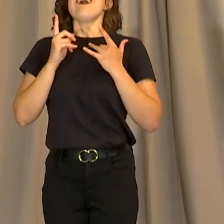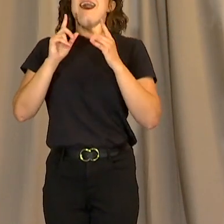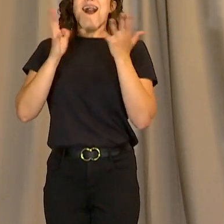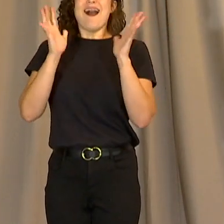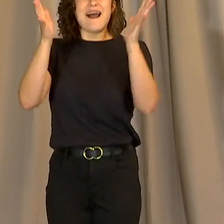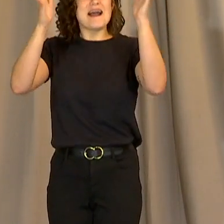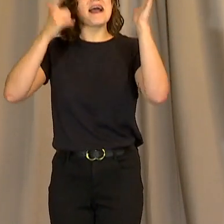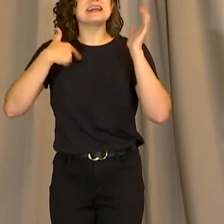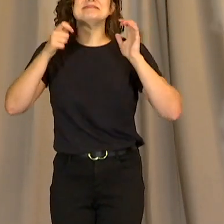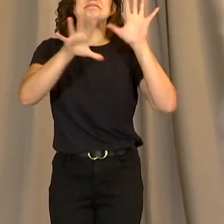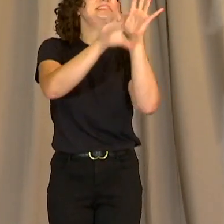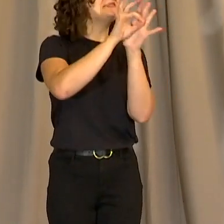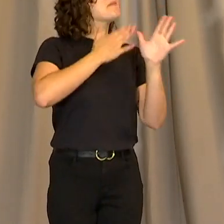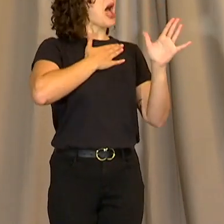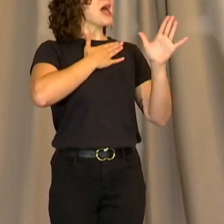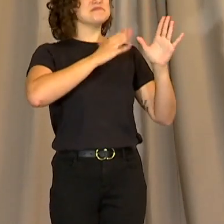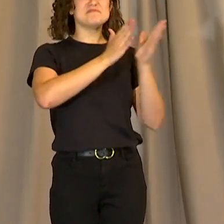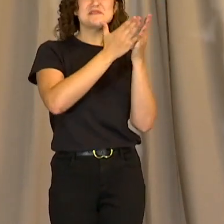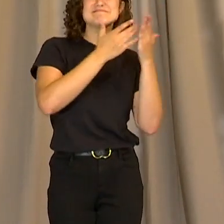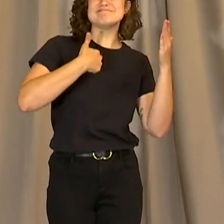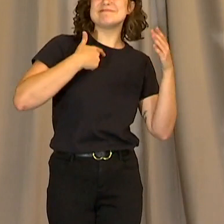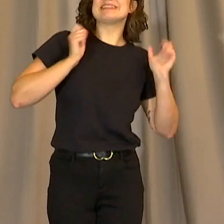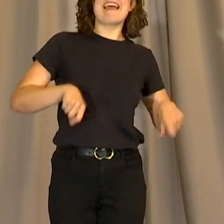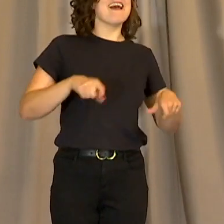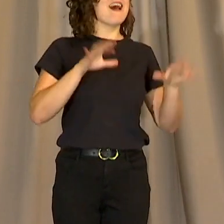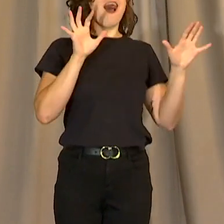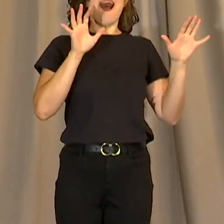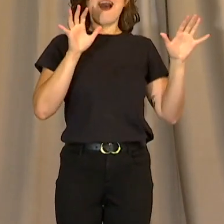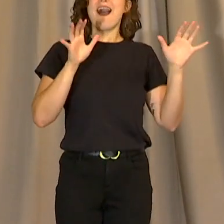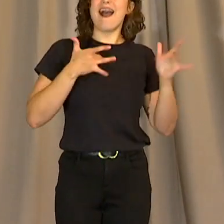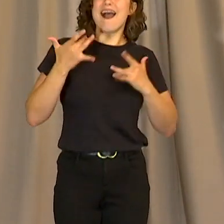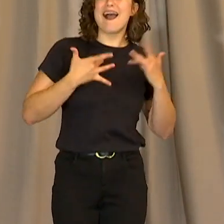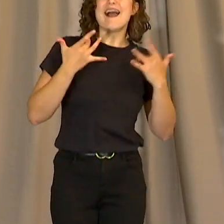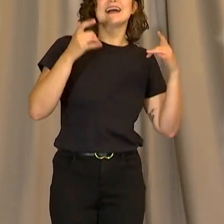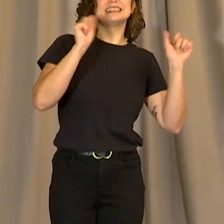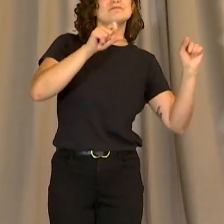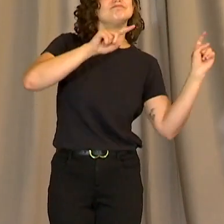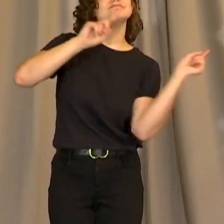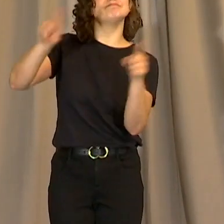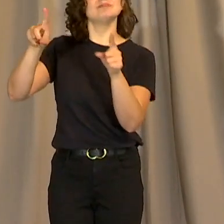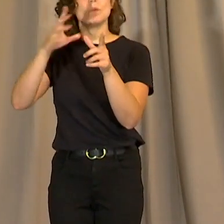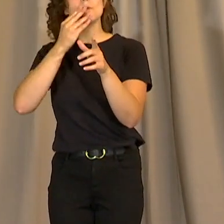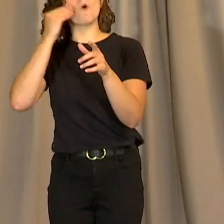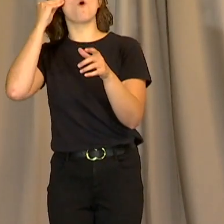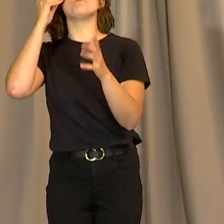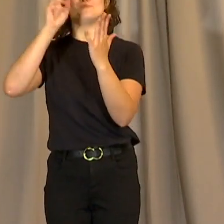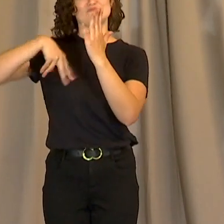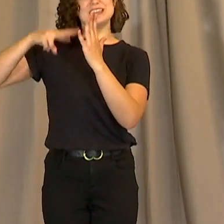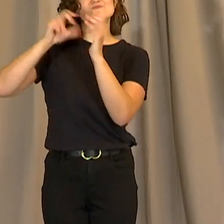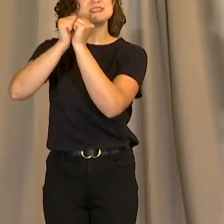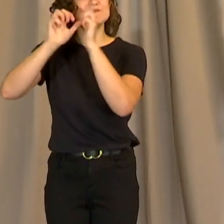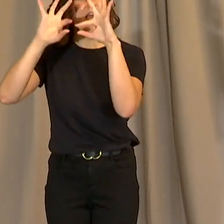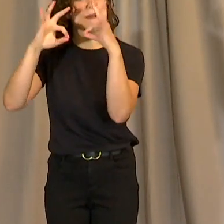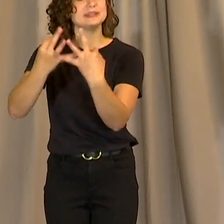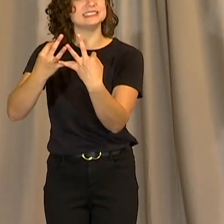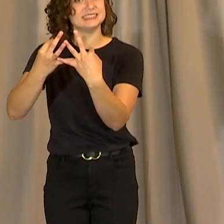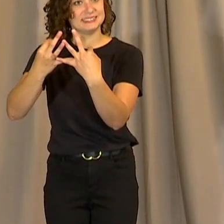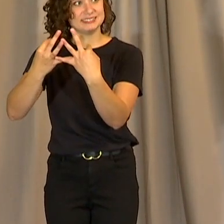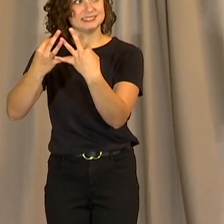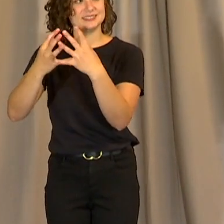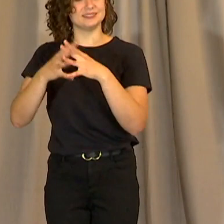making their own selection and being able to take them and read them at home with their families. We also are able